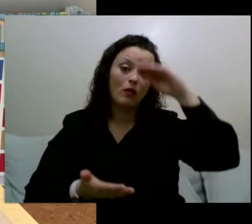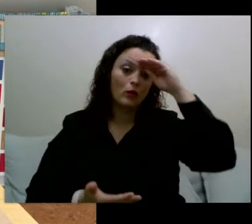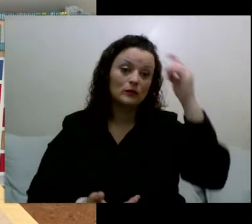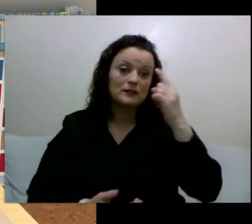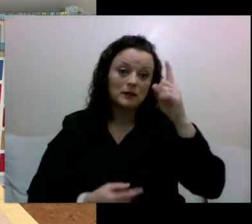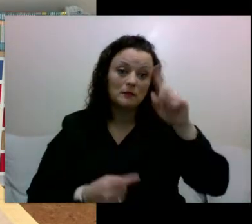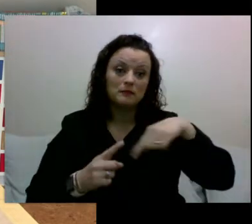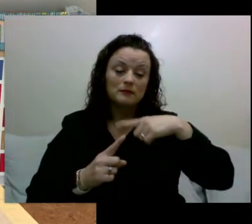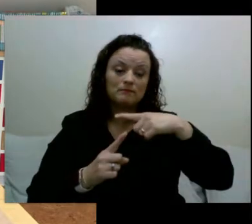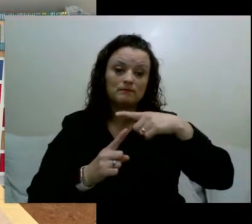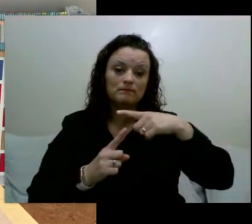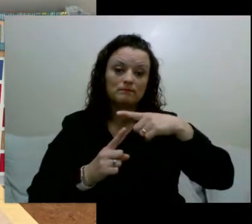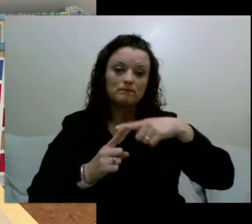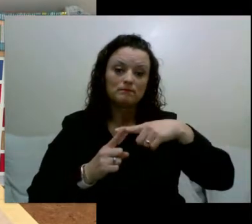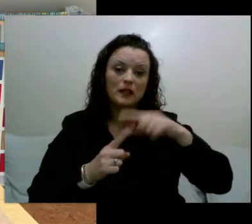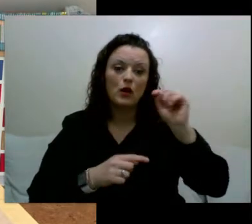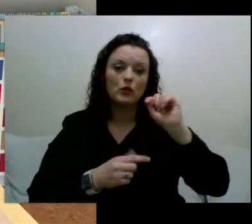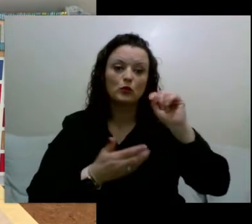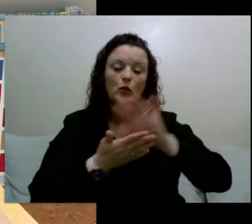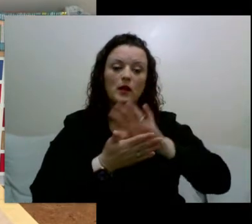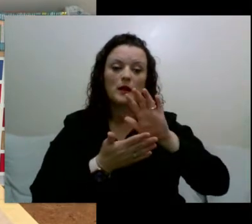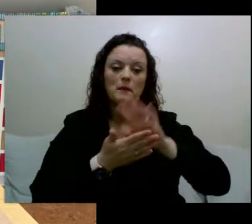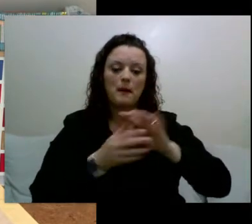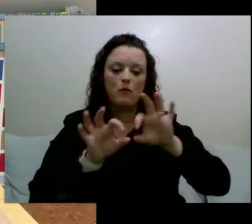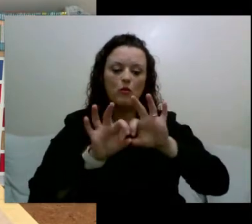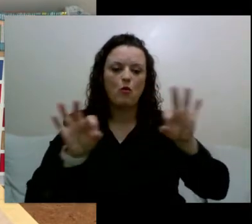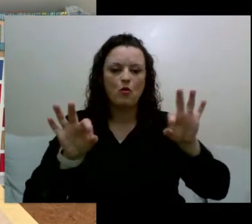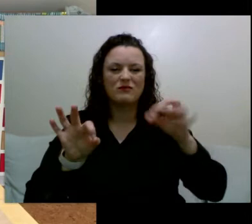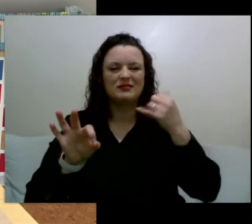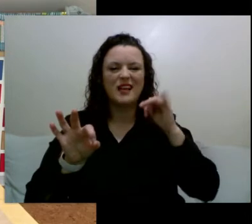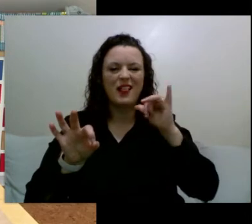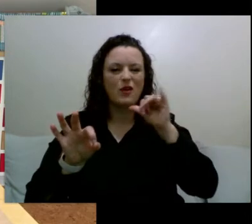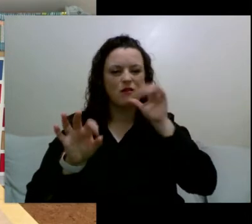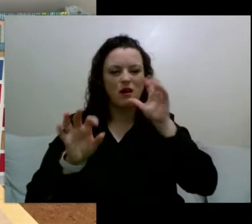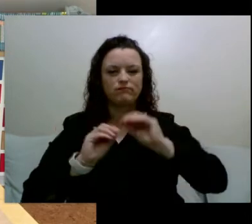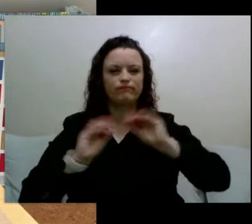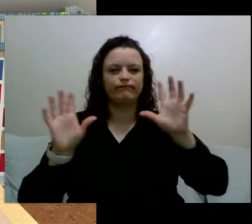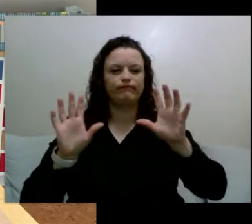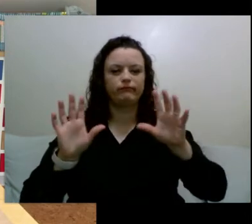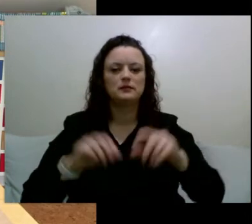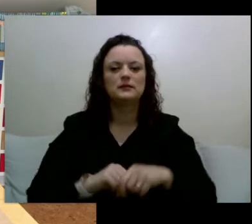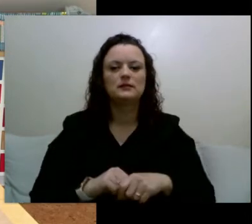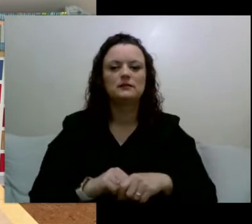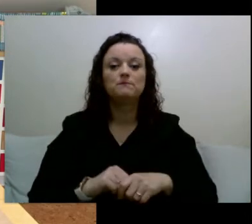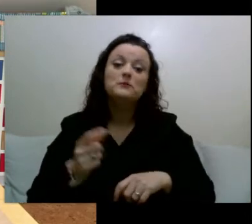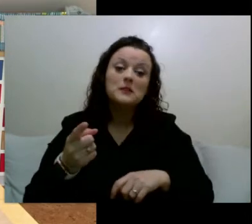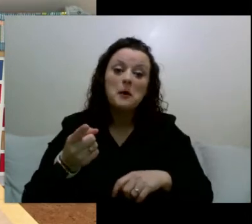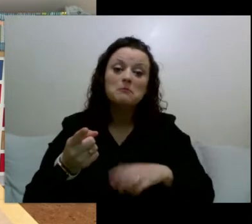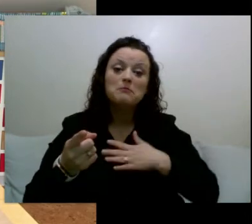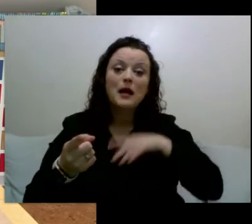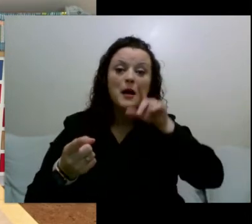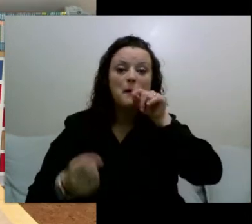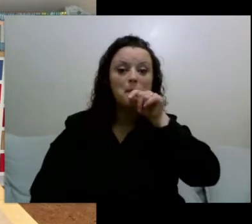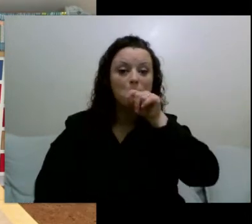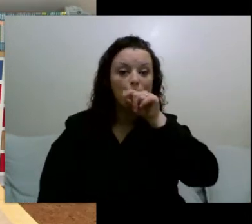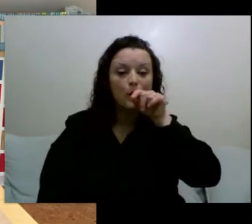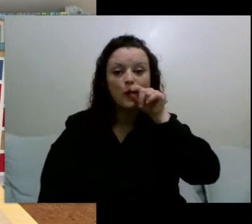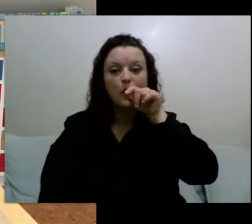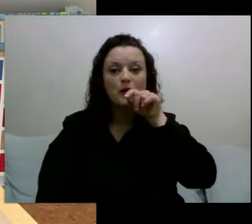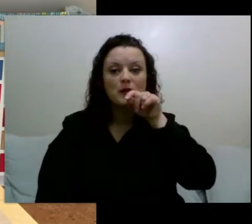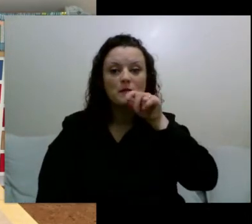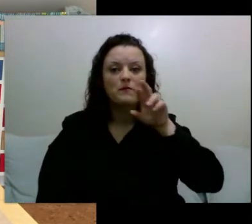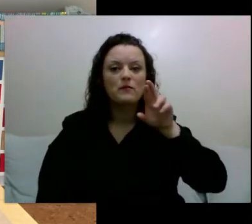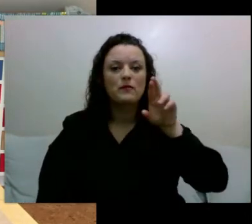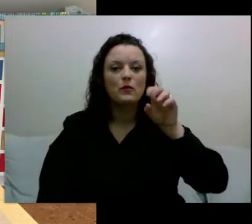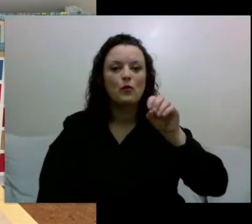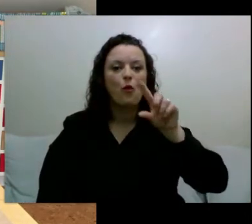toilet paper rolls. The yellow doesn't work as well. It doesn't matter. See, this is my little bird now, right? Rolly. Hi, my name